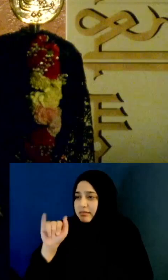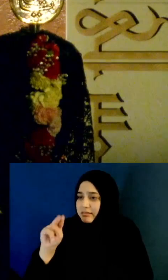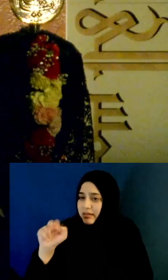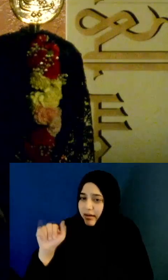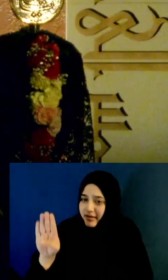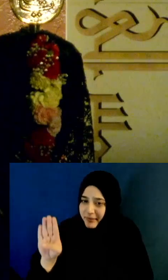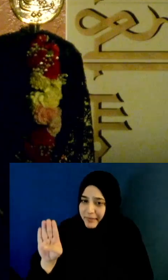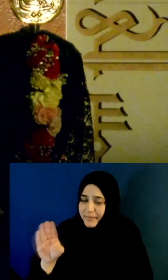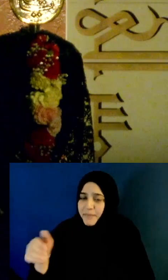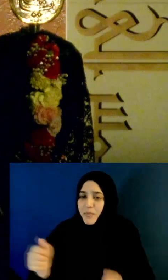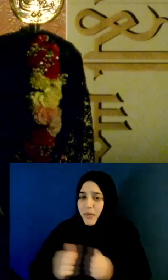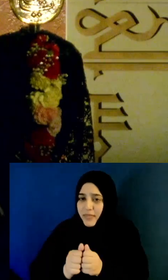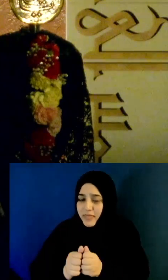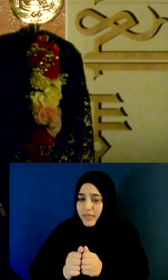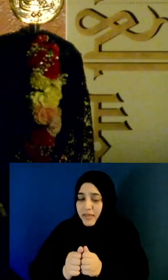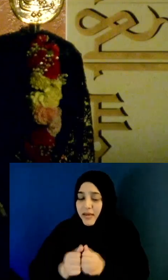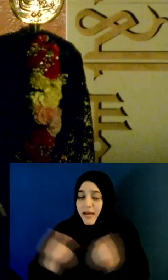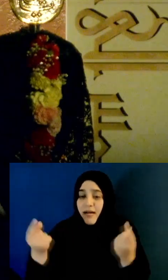All of a sudden,